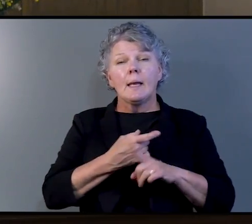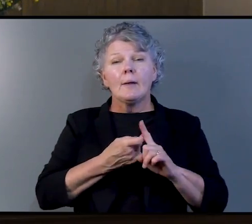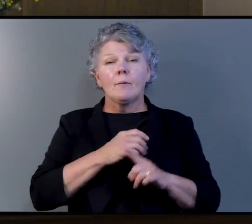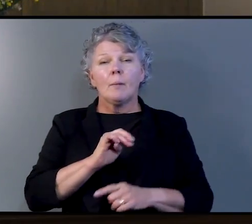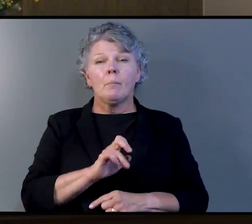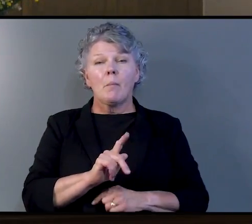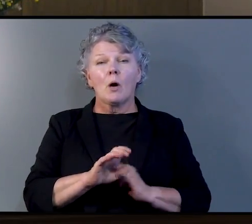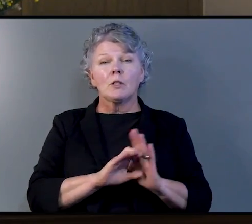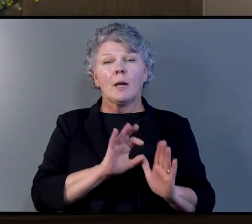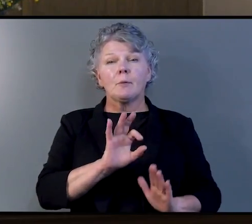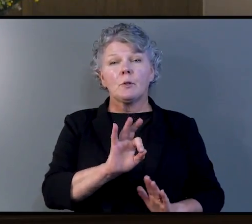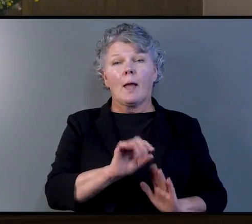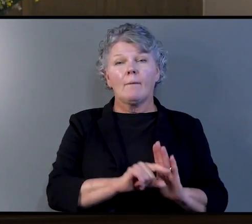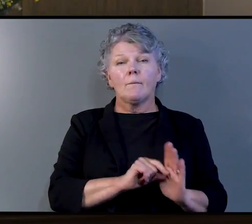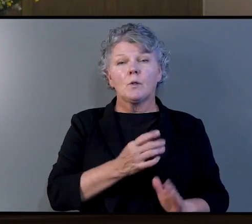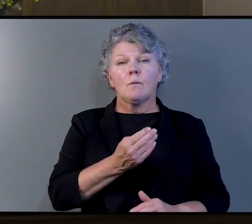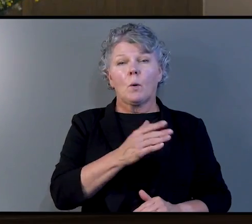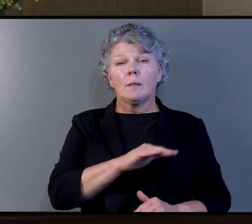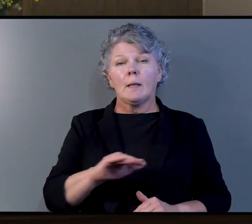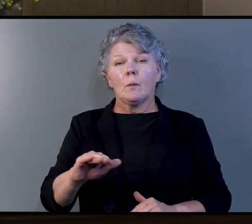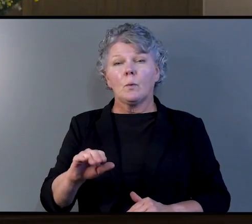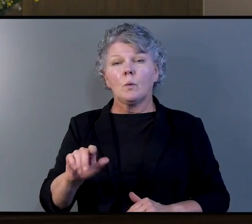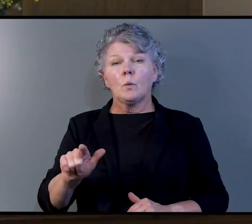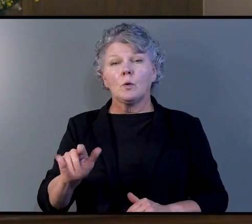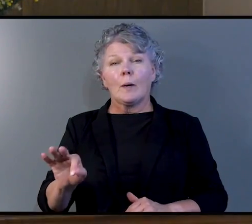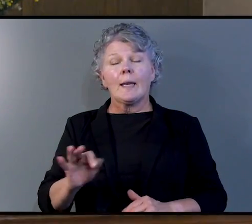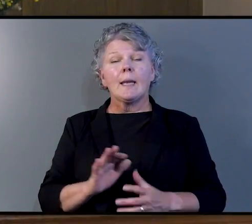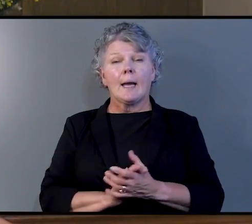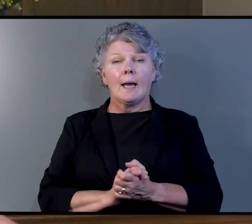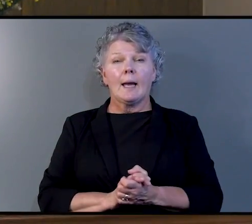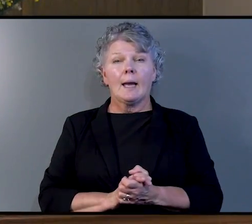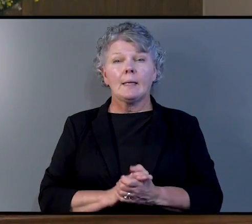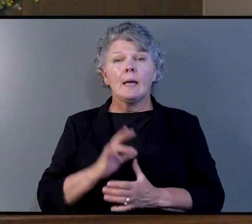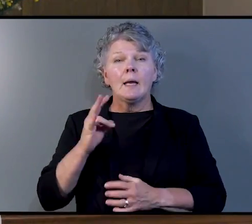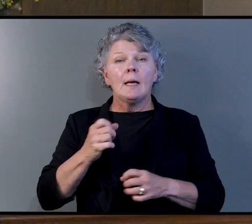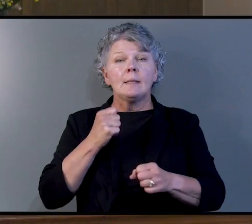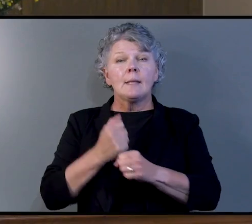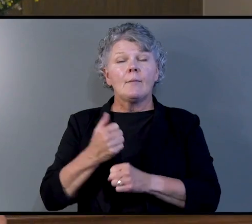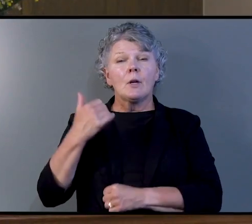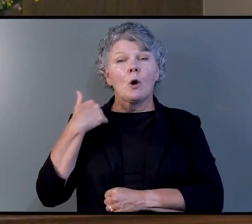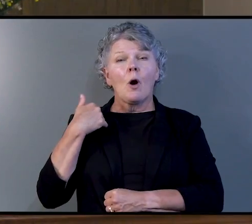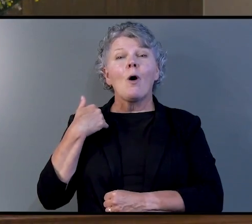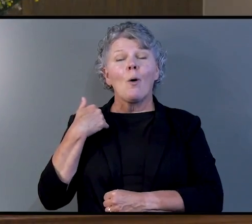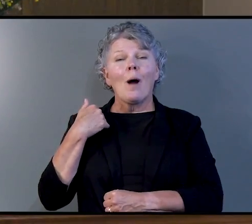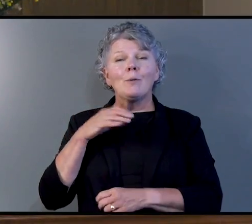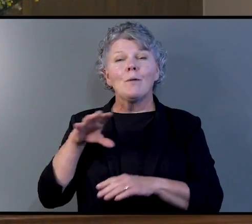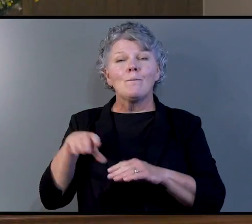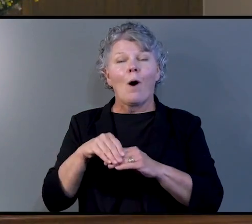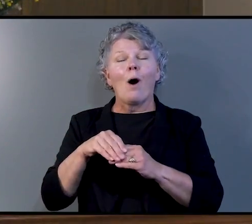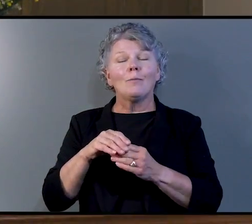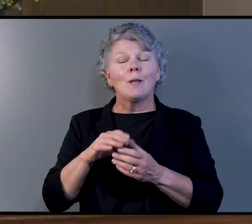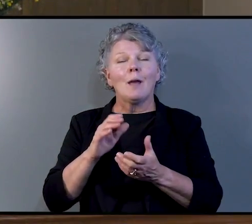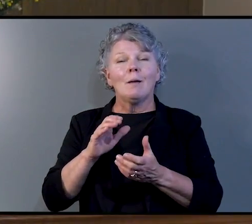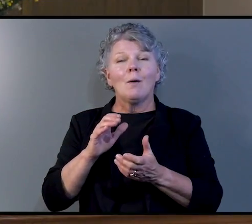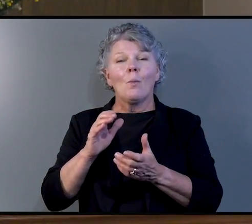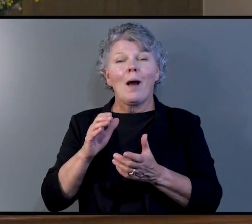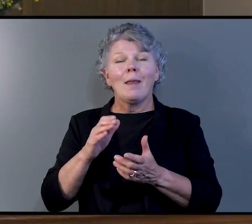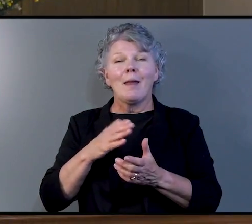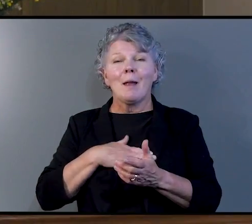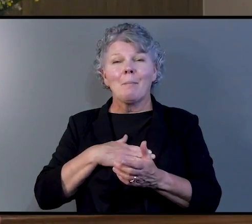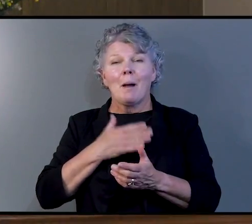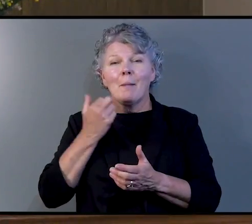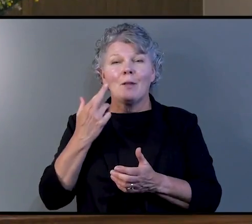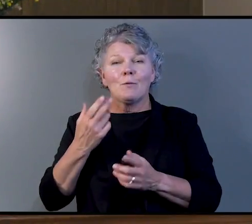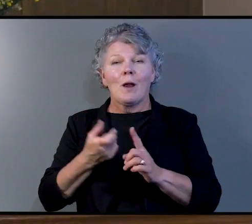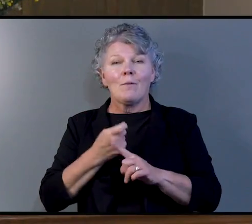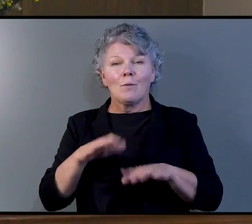today is from Mark chapter 9, verses 14 through 29. 7 years ago, I was a groomsman for the first time. It was my childhood